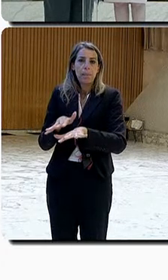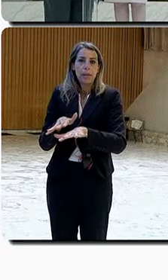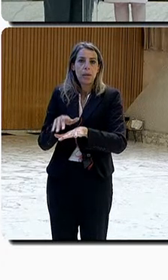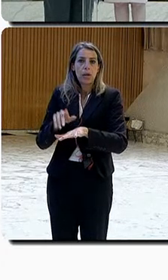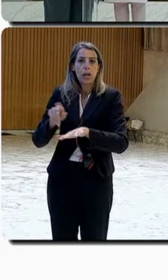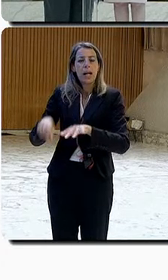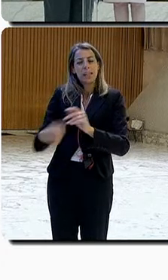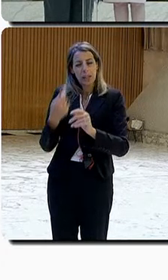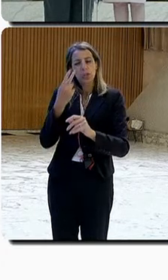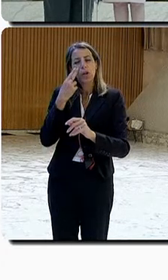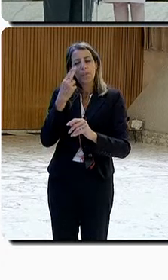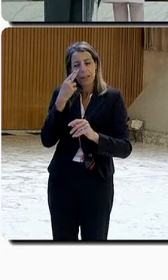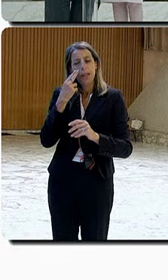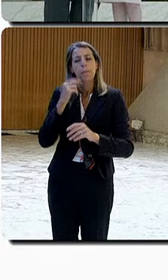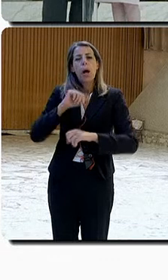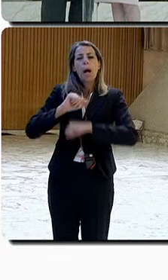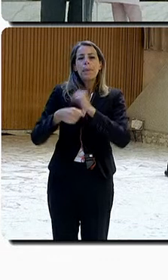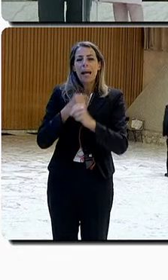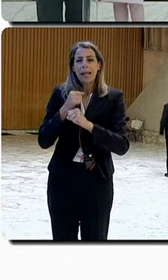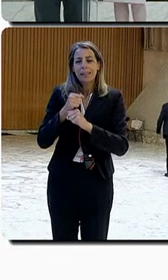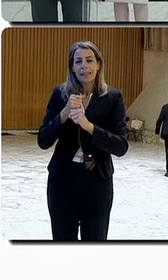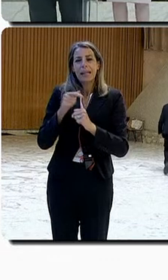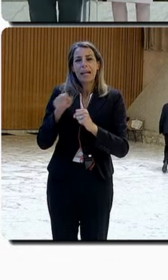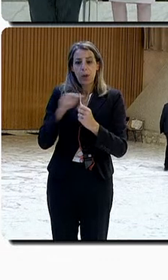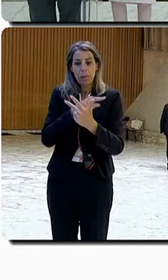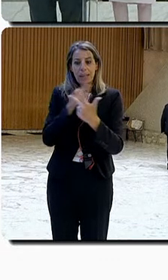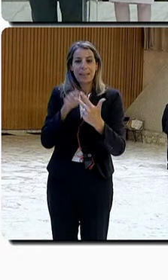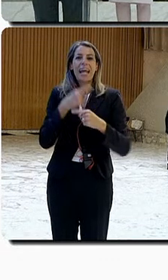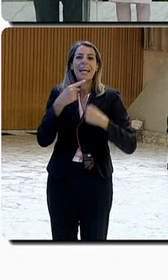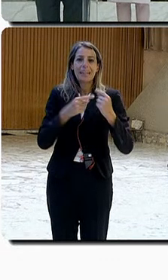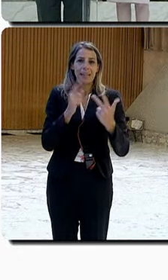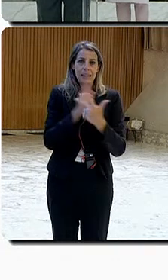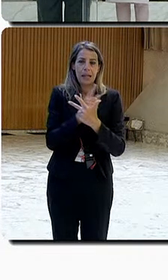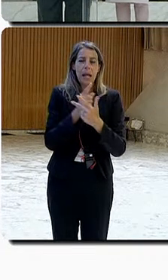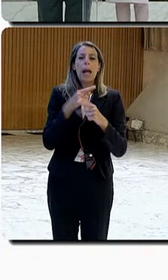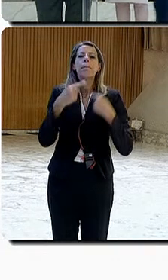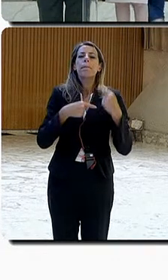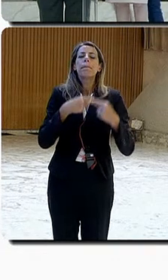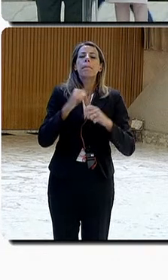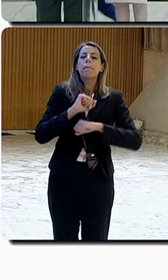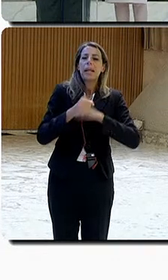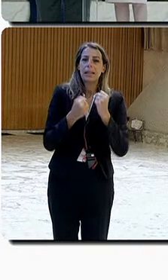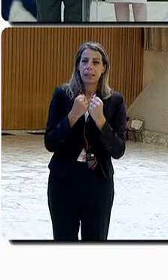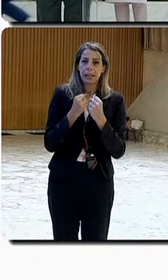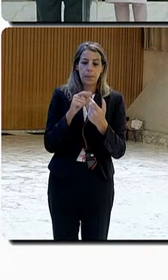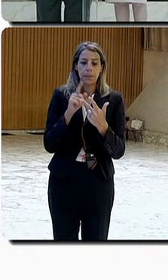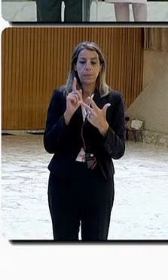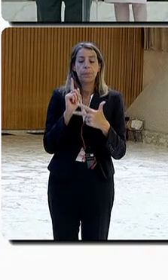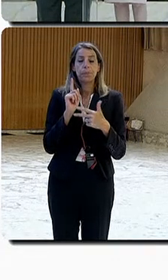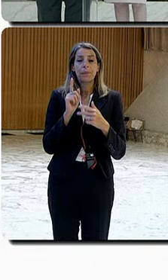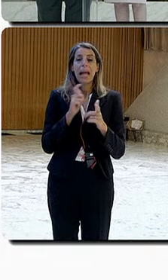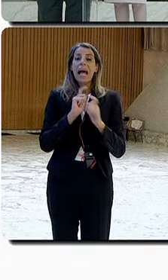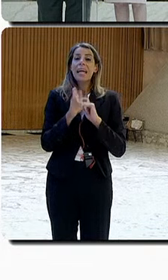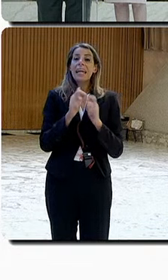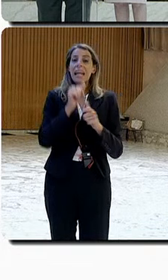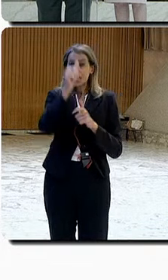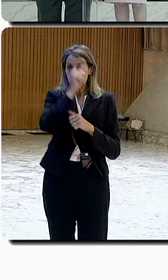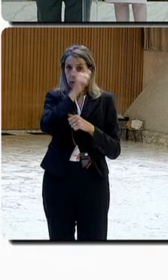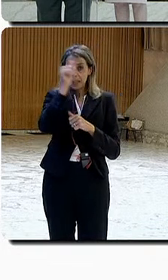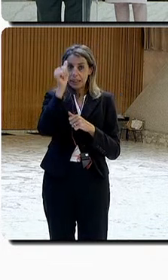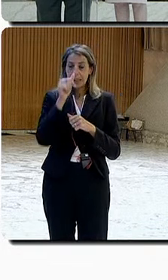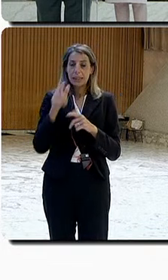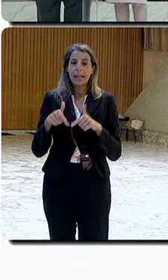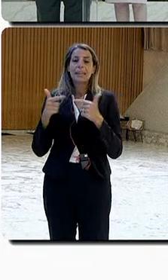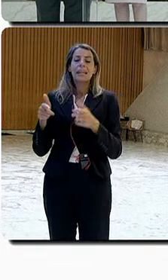the various practices associated with the three rites. The rite of Christian relationship equips families to exercise the priestly